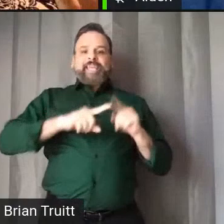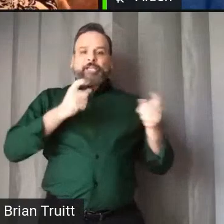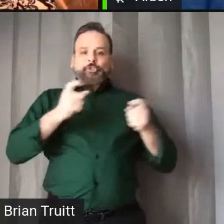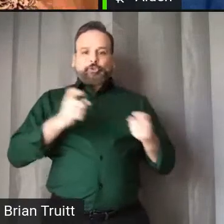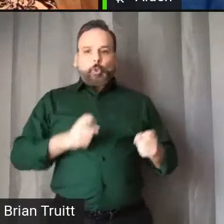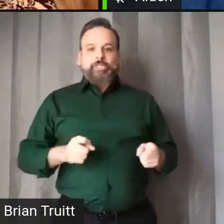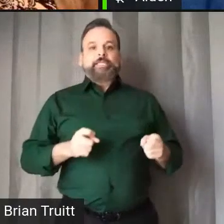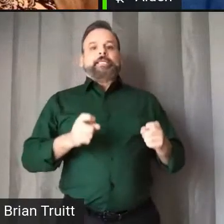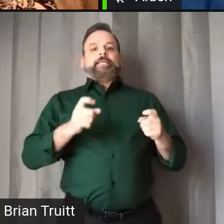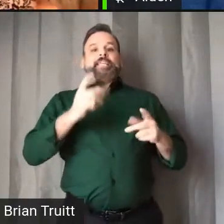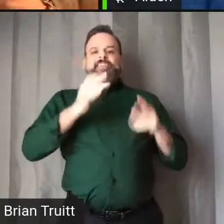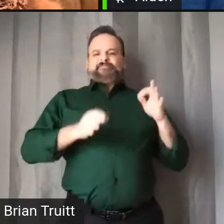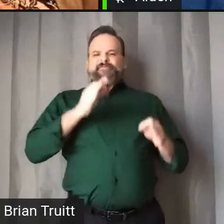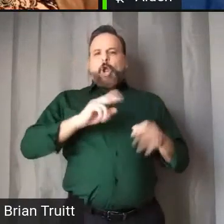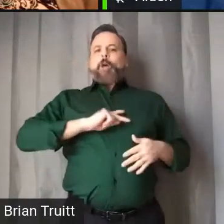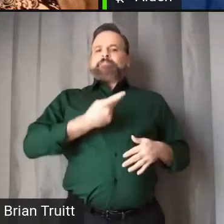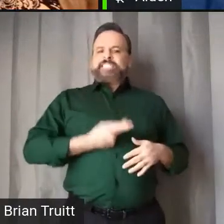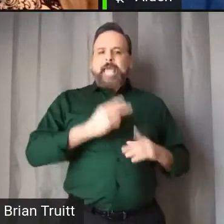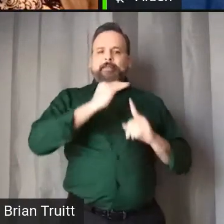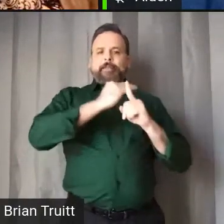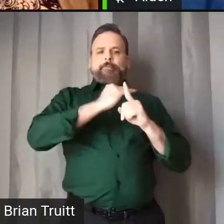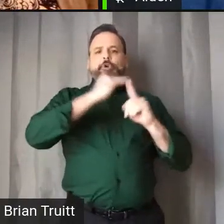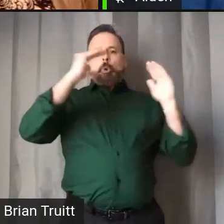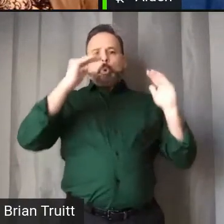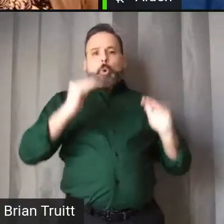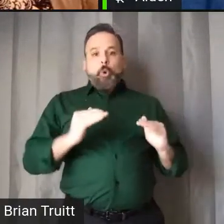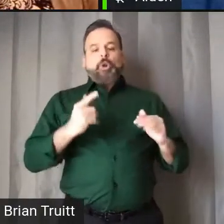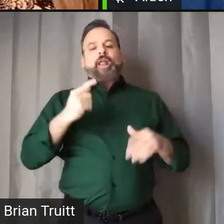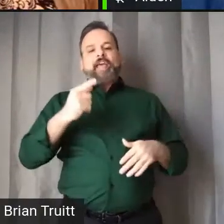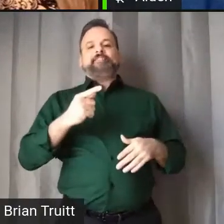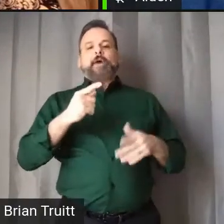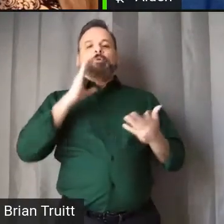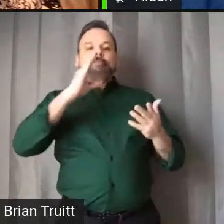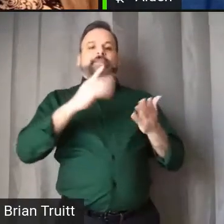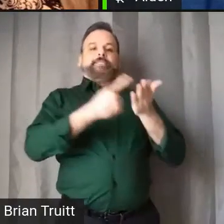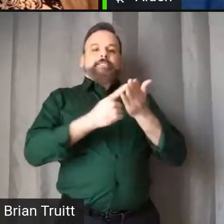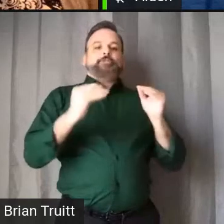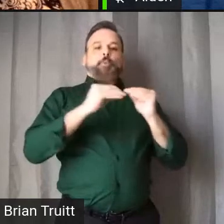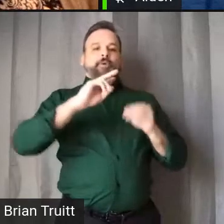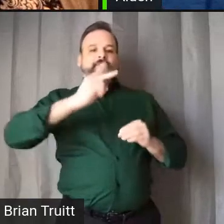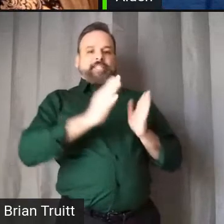how they work within the world. And that all gets played up even more in the second book.